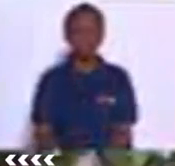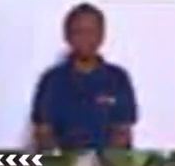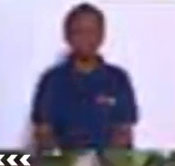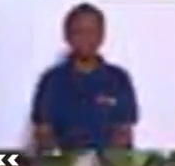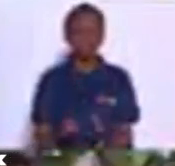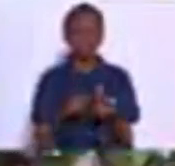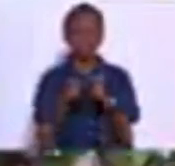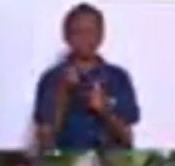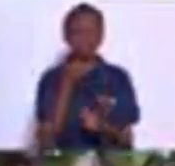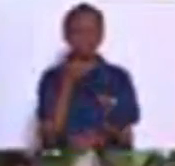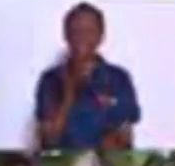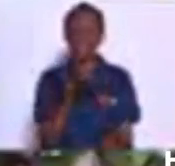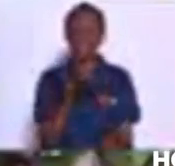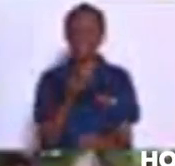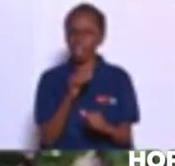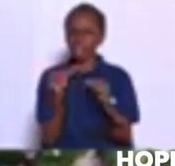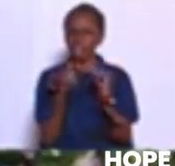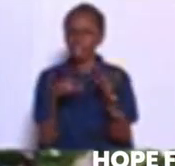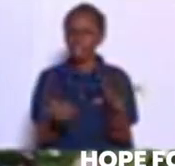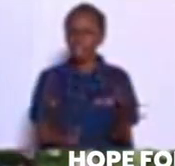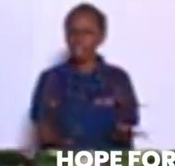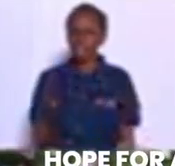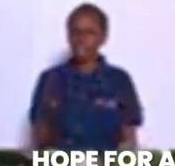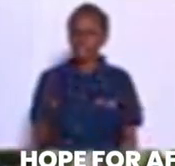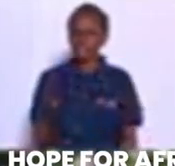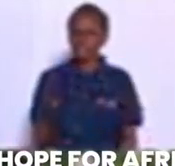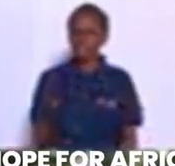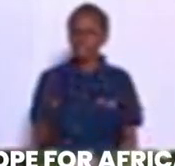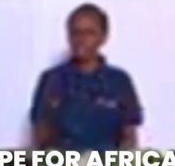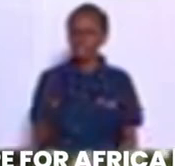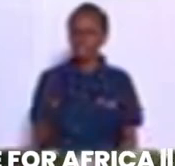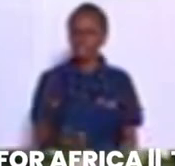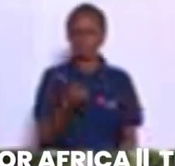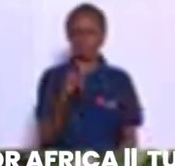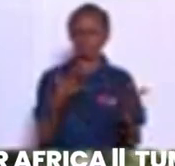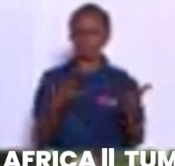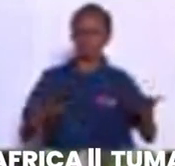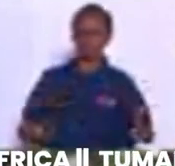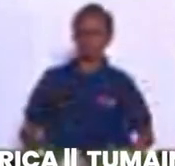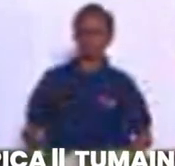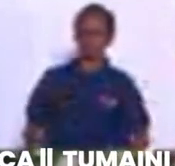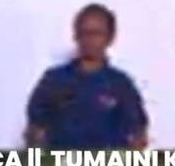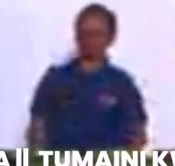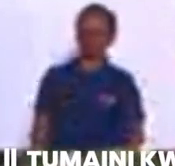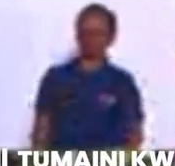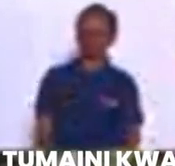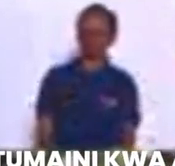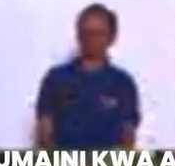Then you say, about? I said, anything.